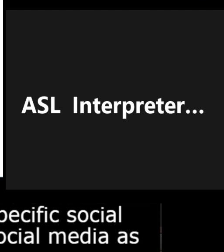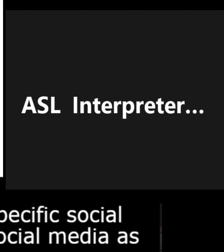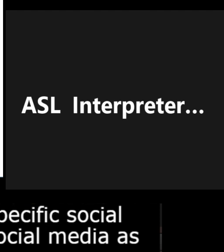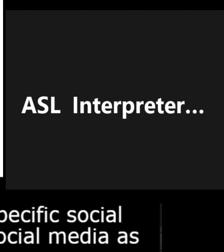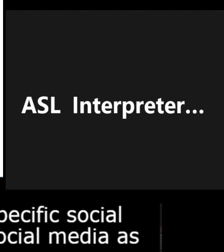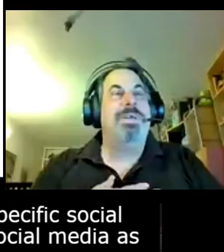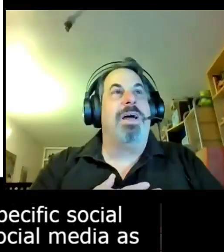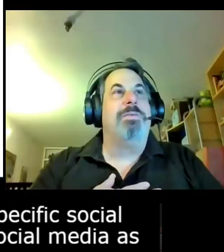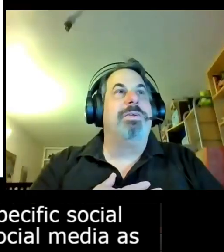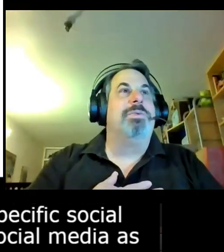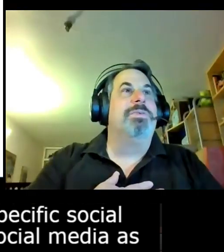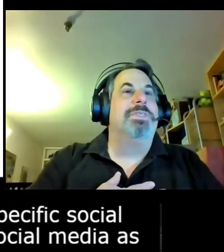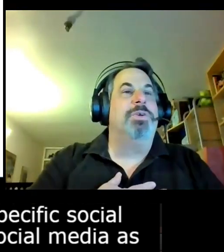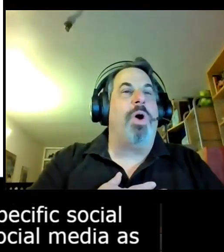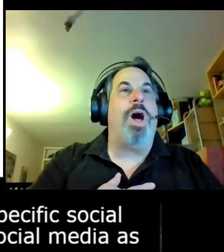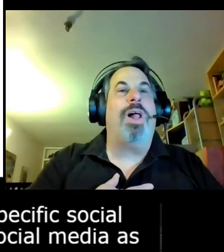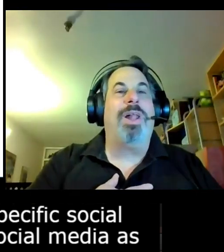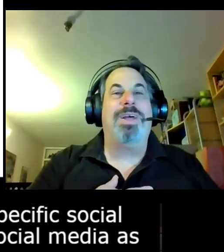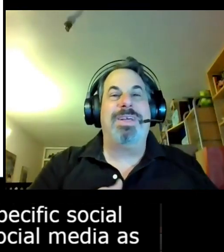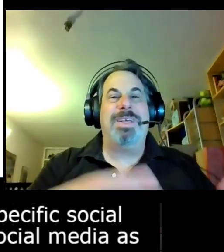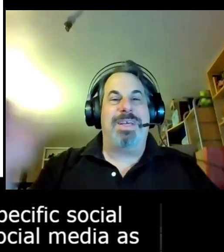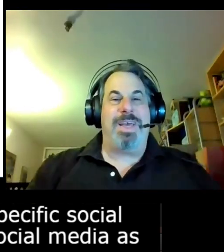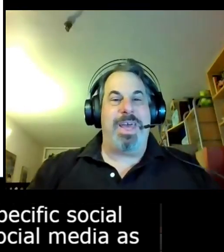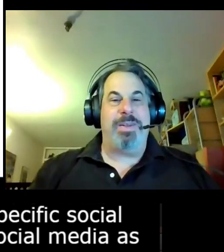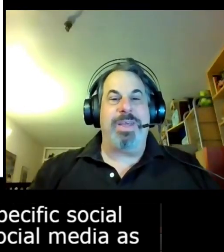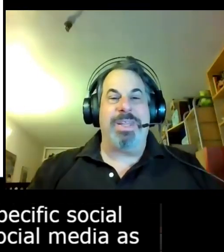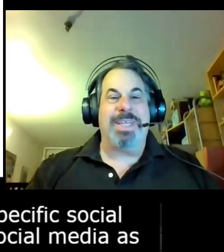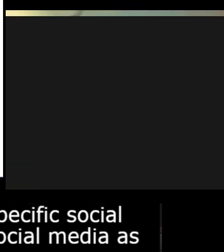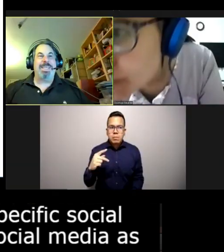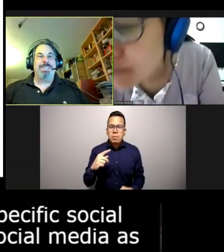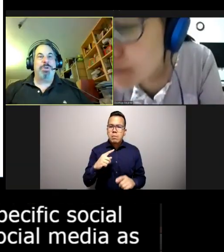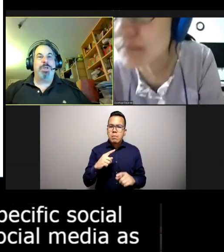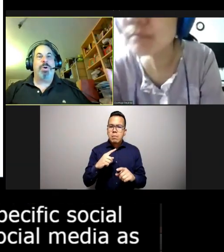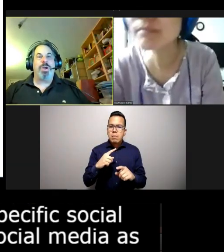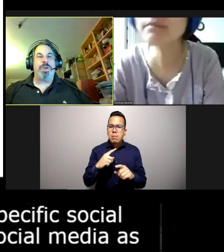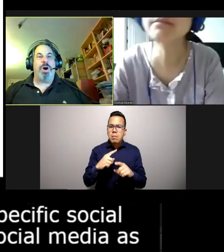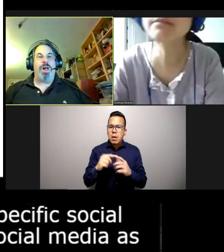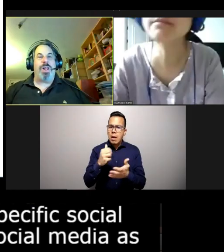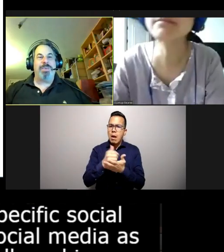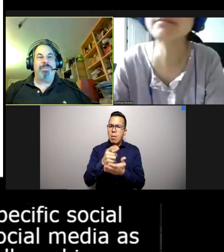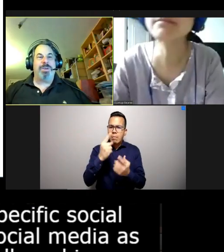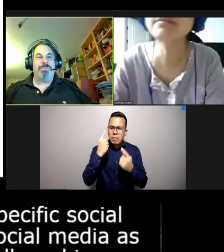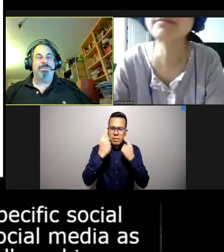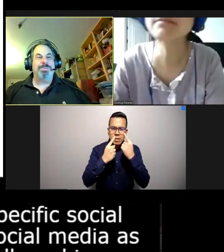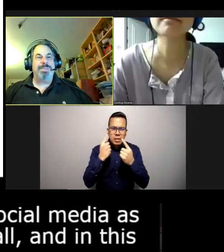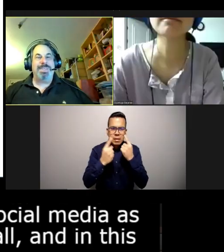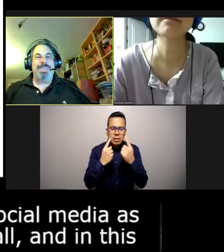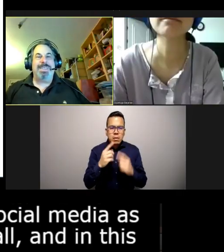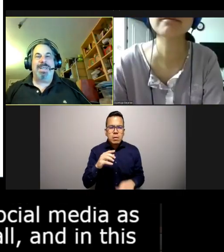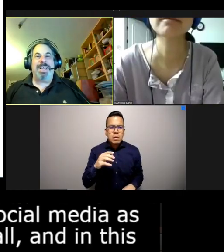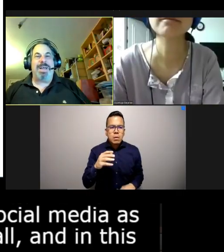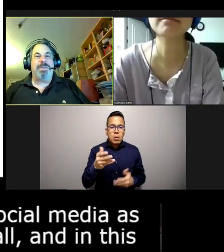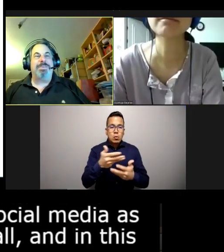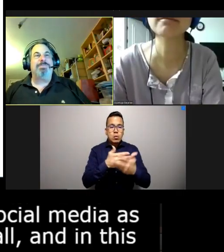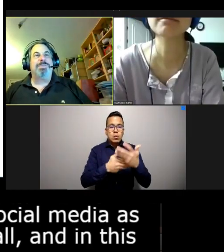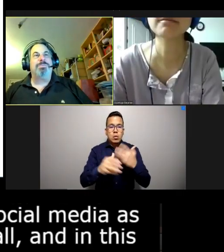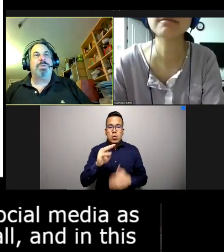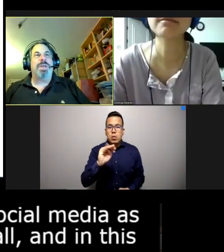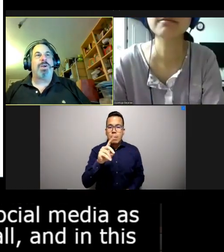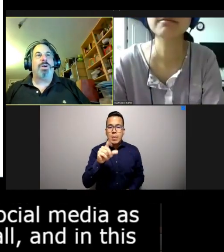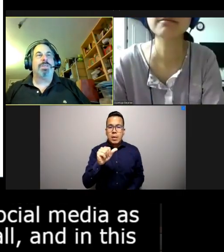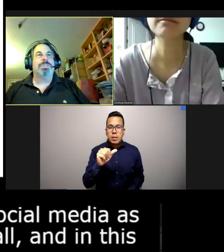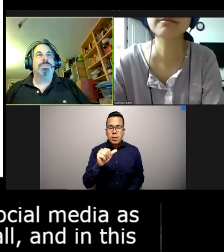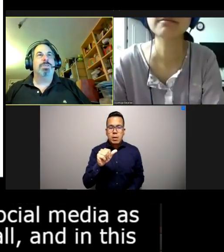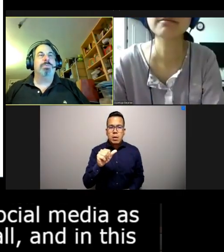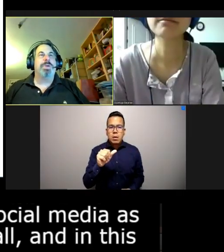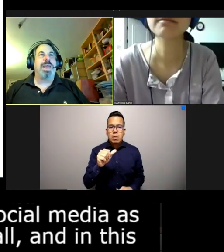person to all. And in this case, you are the all, even though I would